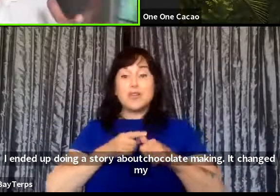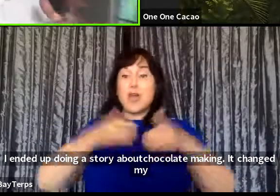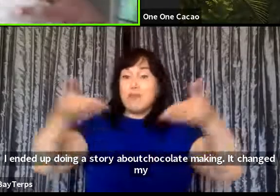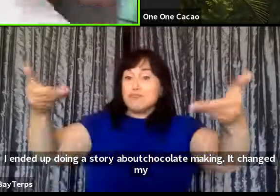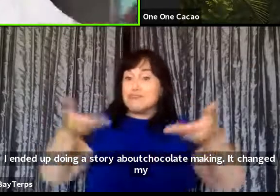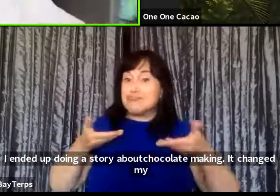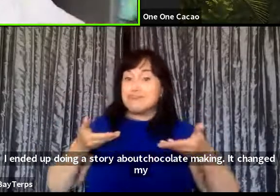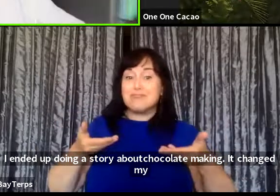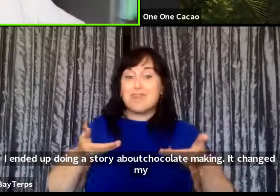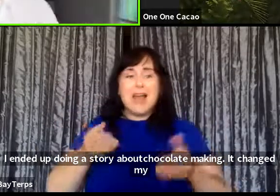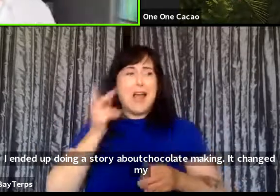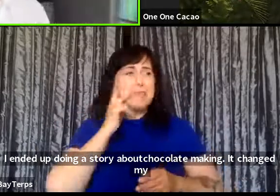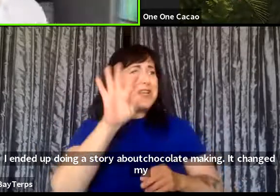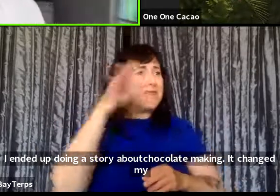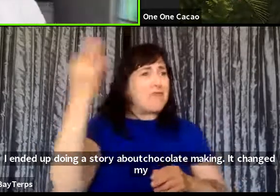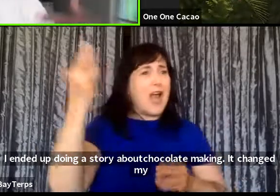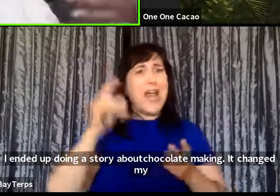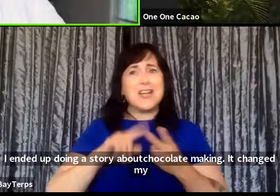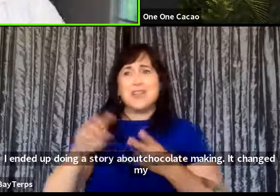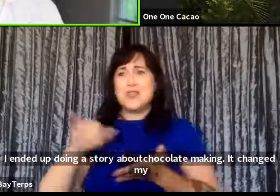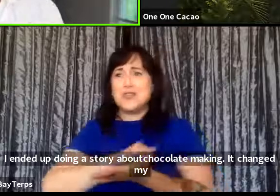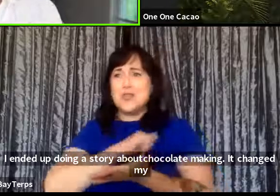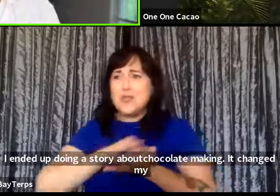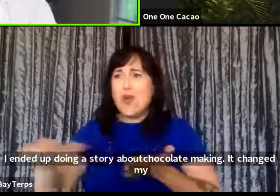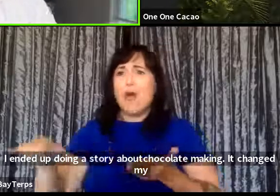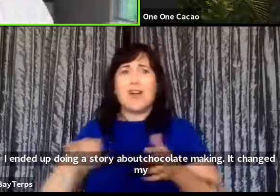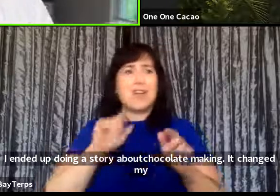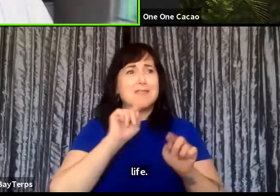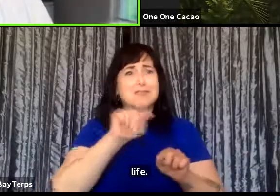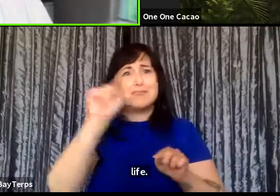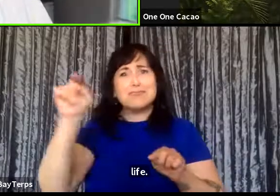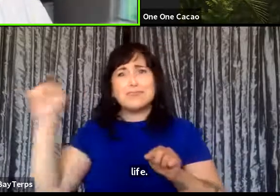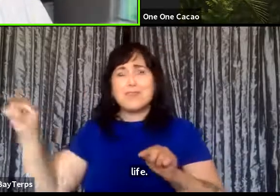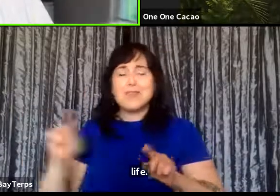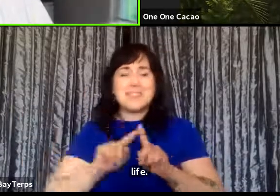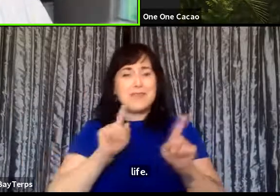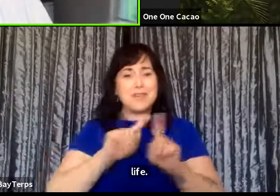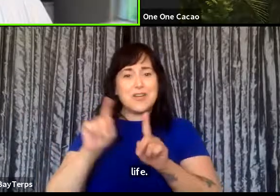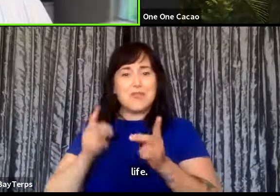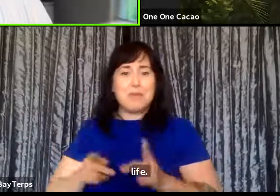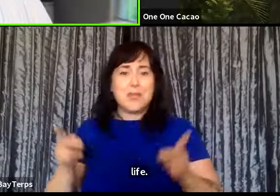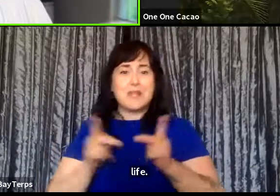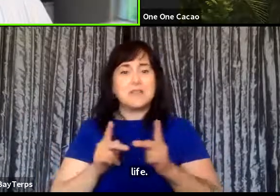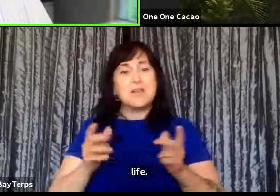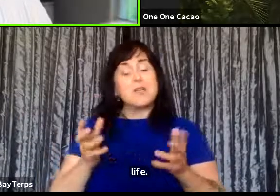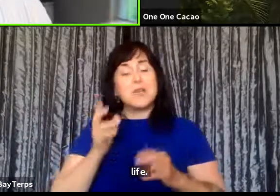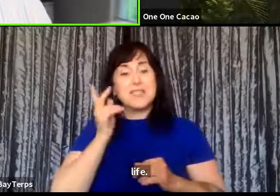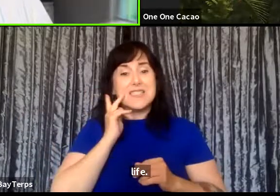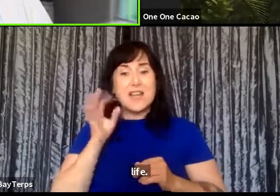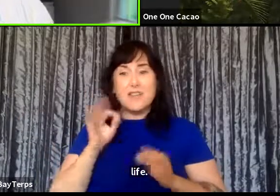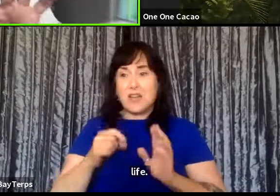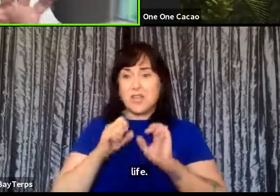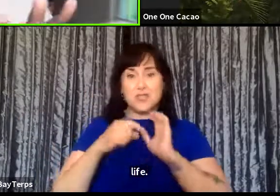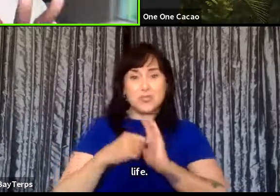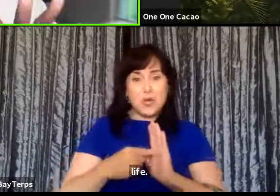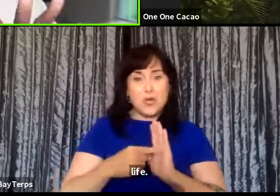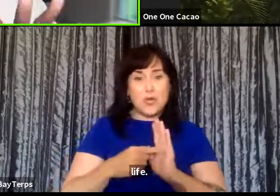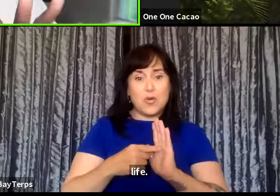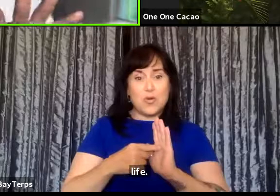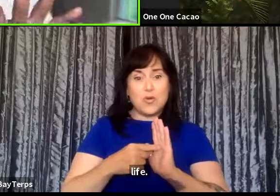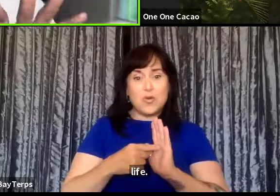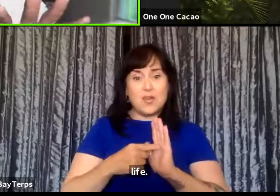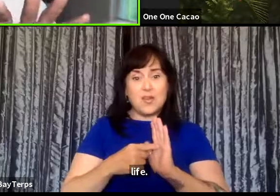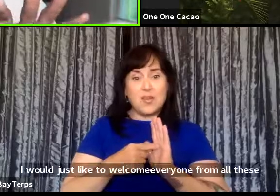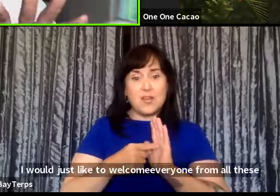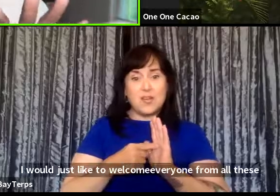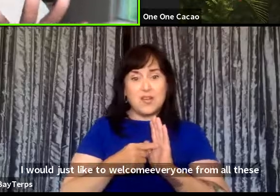seeing like France come up and New York and all these other places. I'd like to just see if I can just show you, hopefully you can see where it